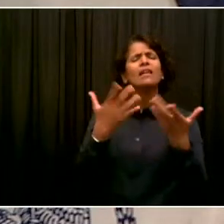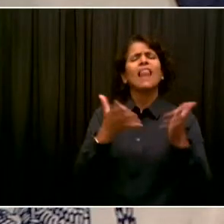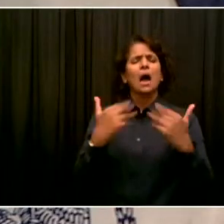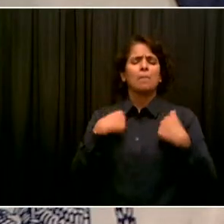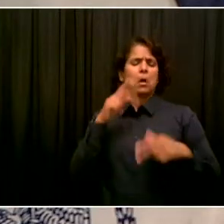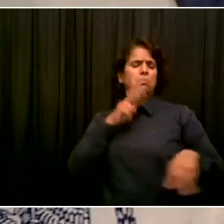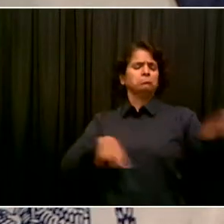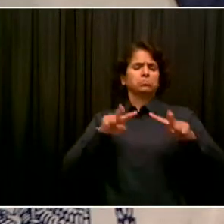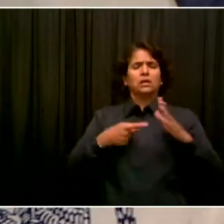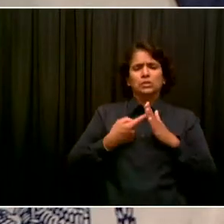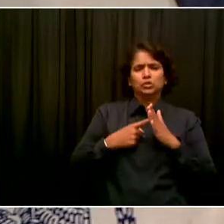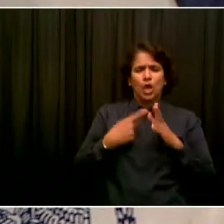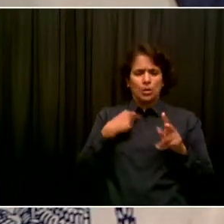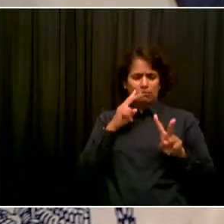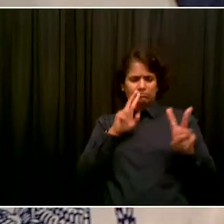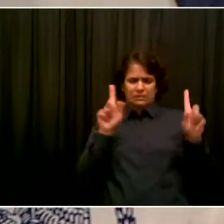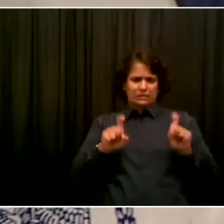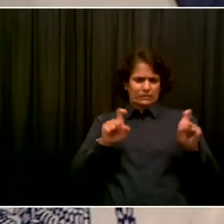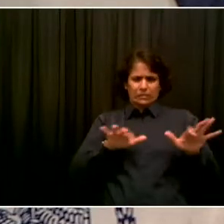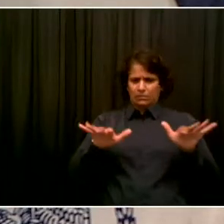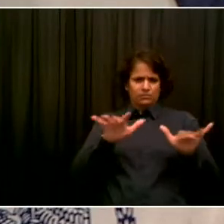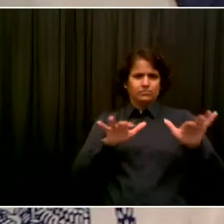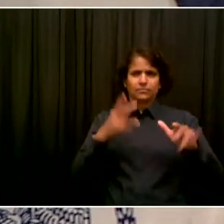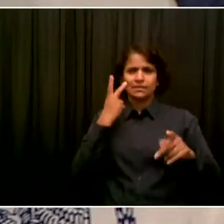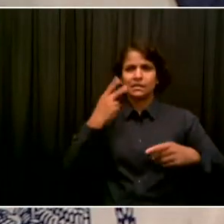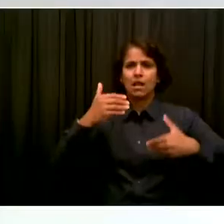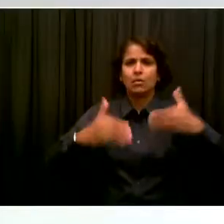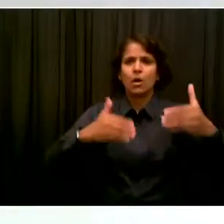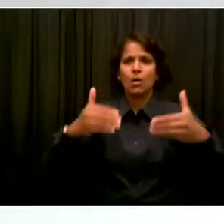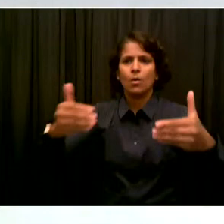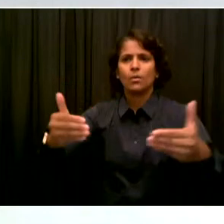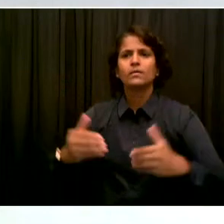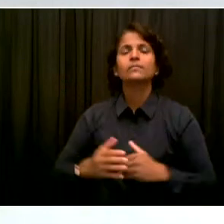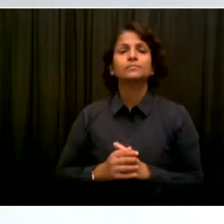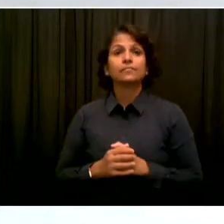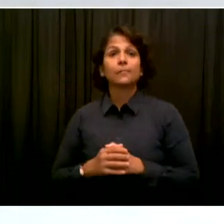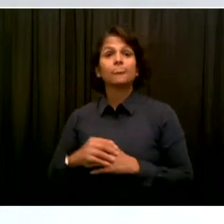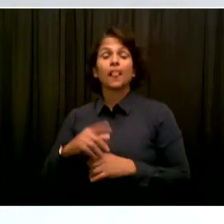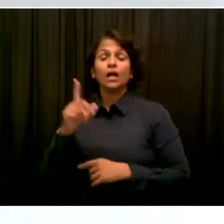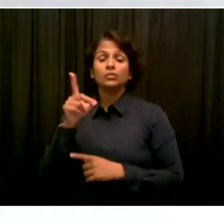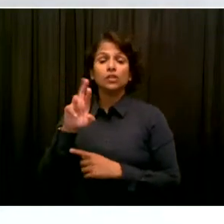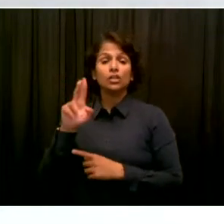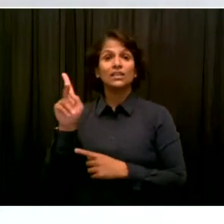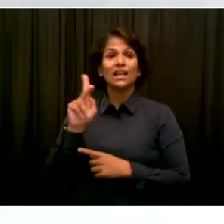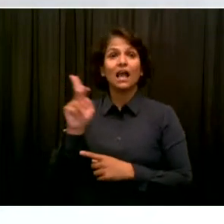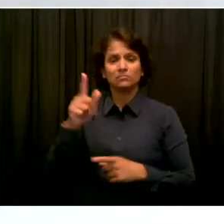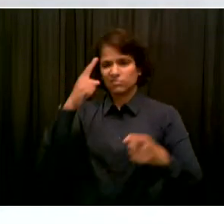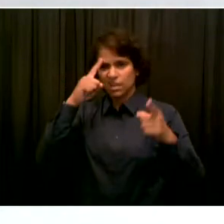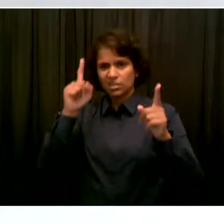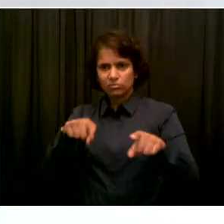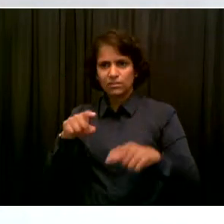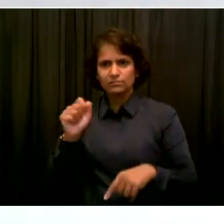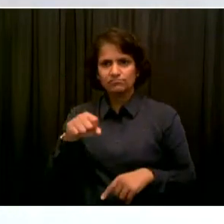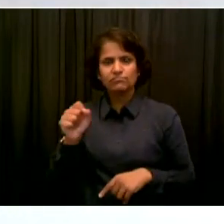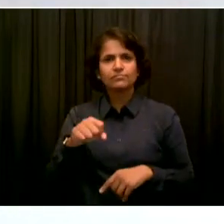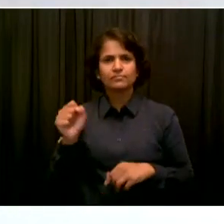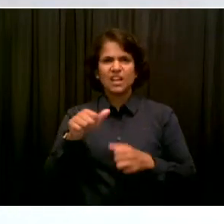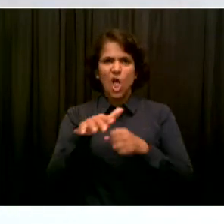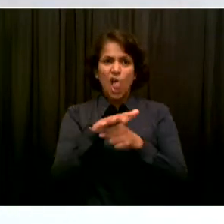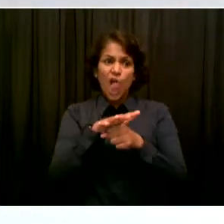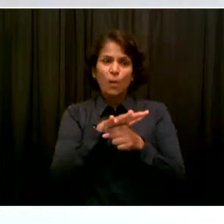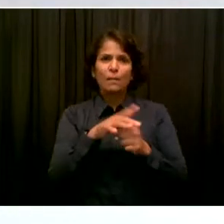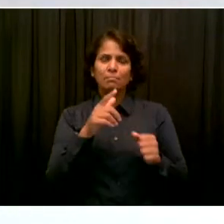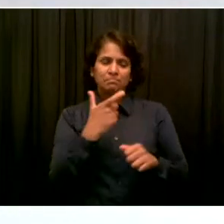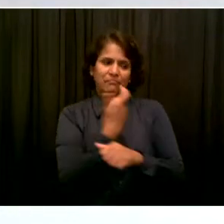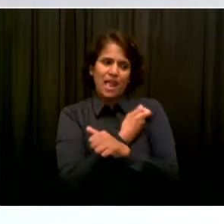Katz? Yes, I agree. I think local sites work best, and that we have enough sites